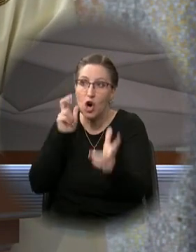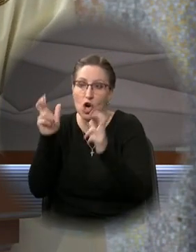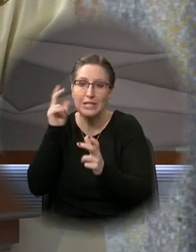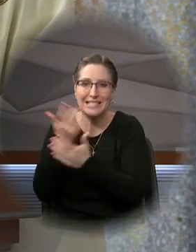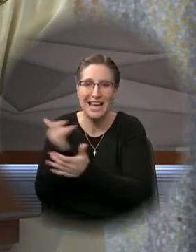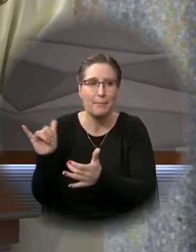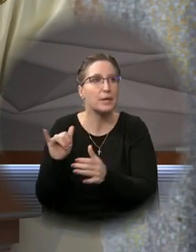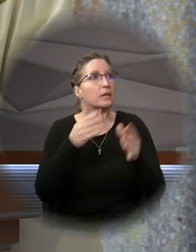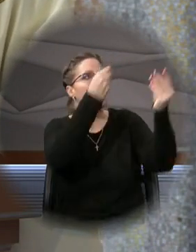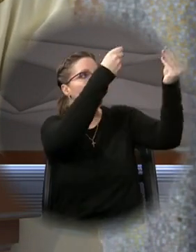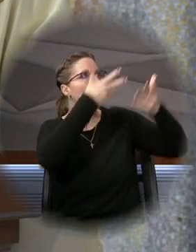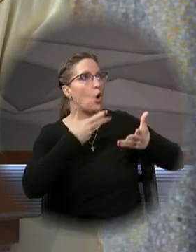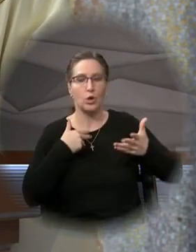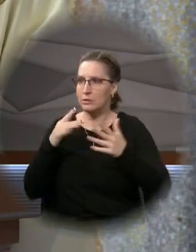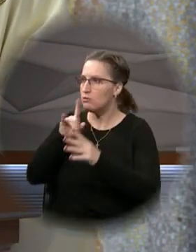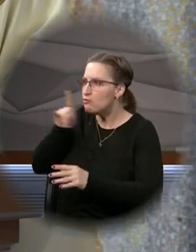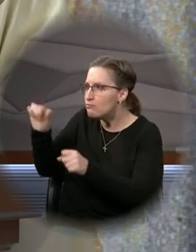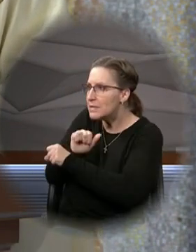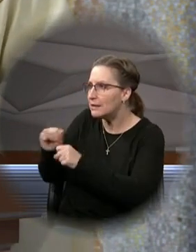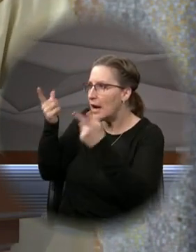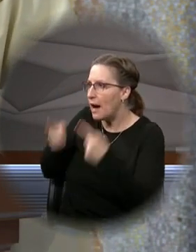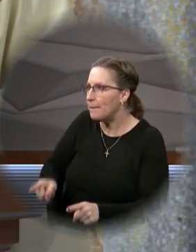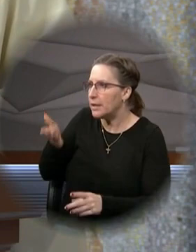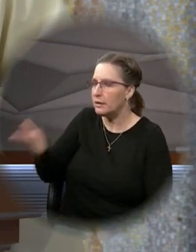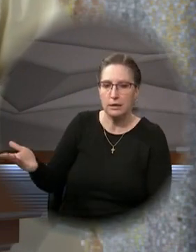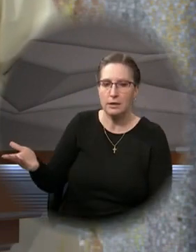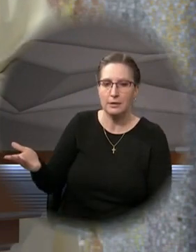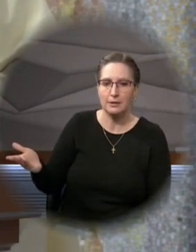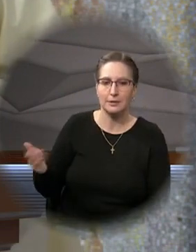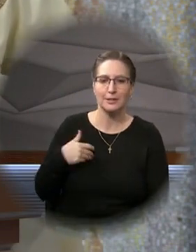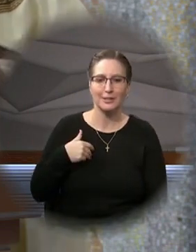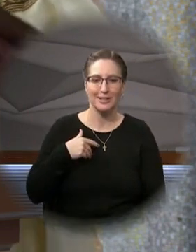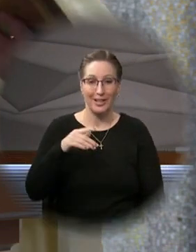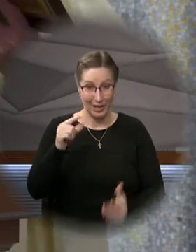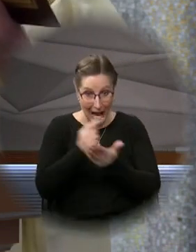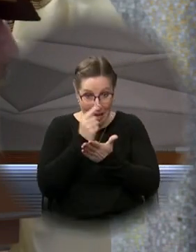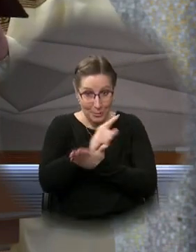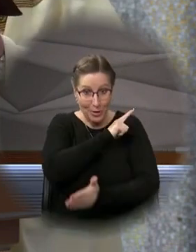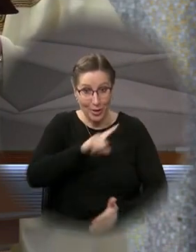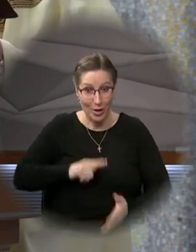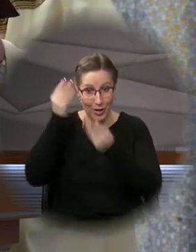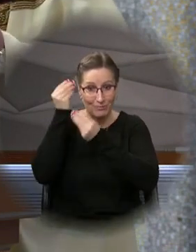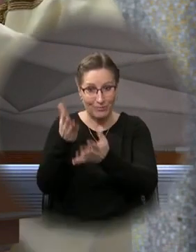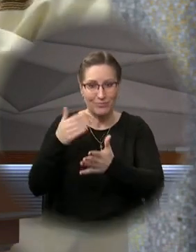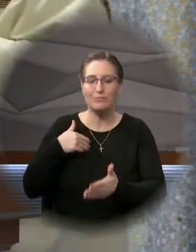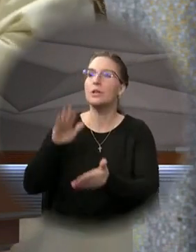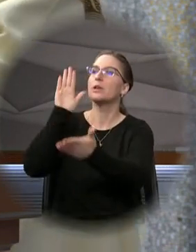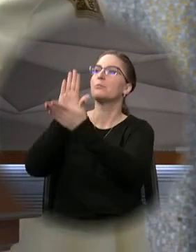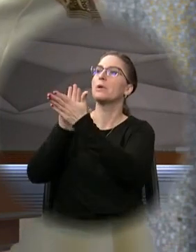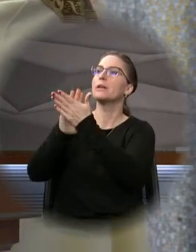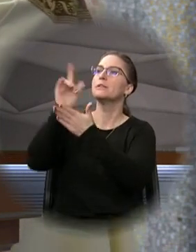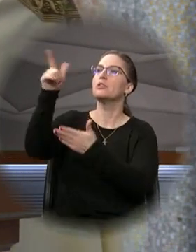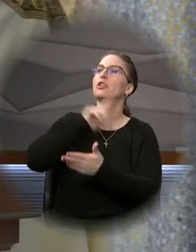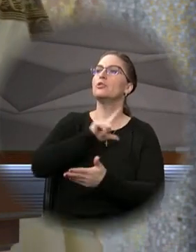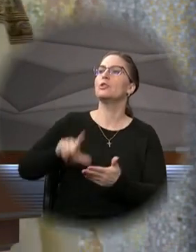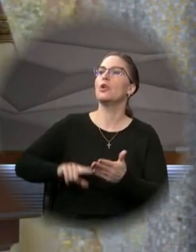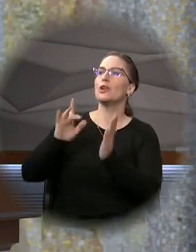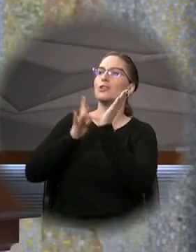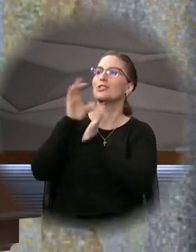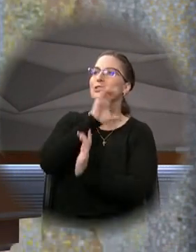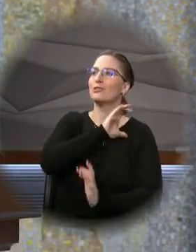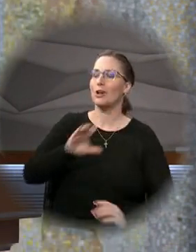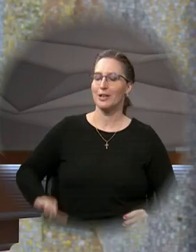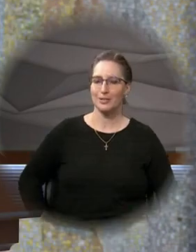as it had been told to them. The Gospel of the Lord. Praise to you, Lord Jesus Christ.